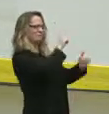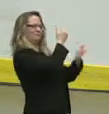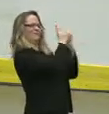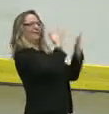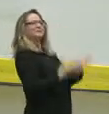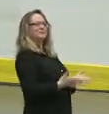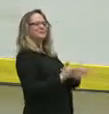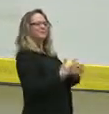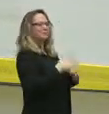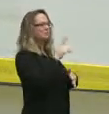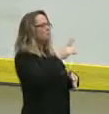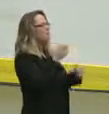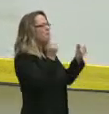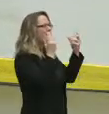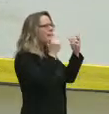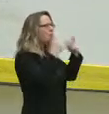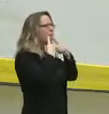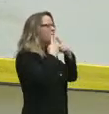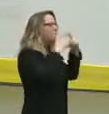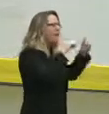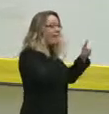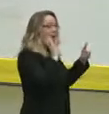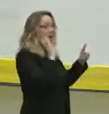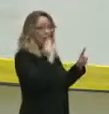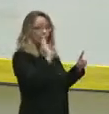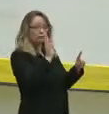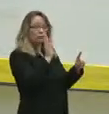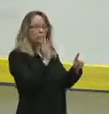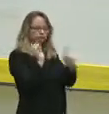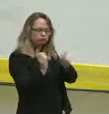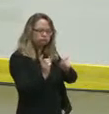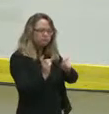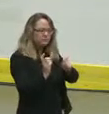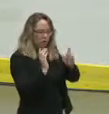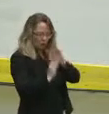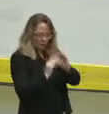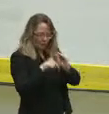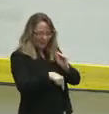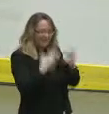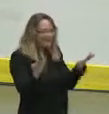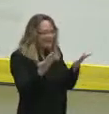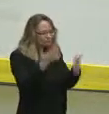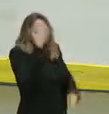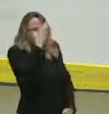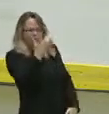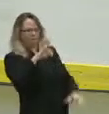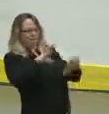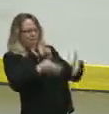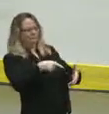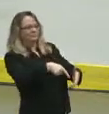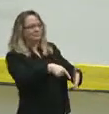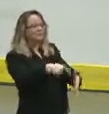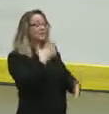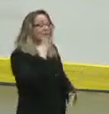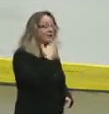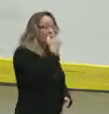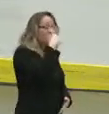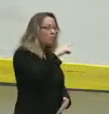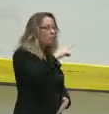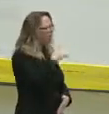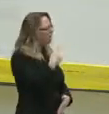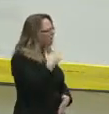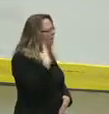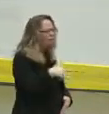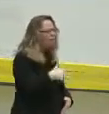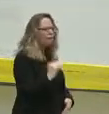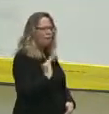extraordinary achievements and for your contributions to our community of scholars. And we also thank you for enriching our college community